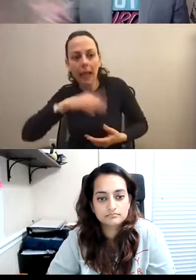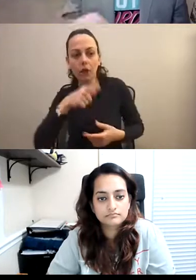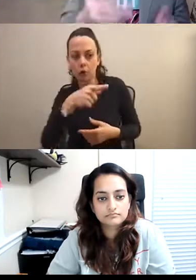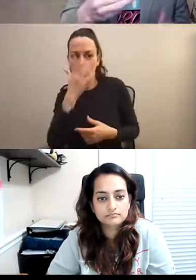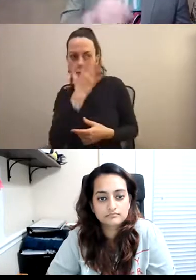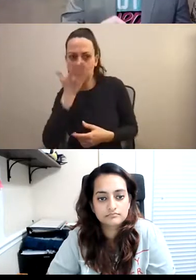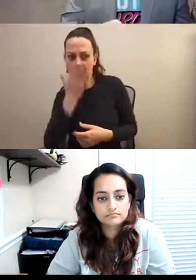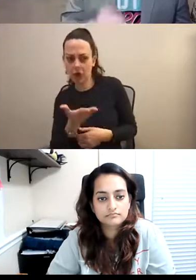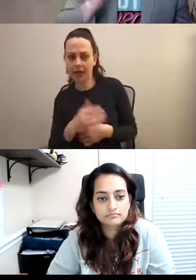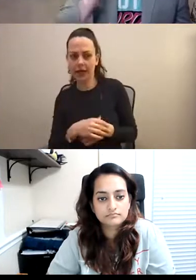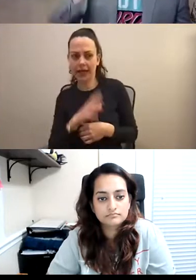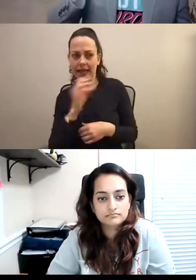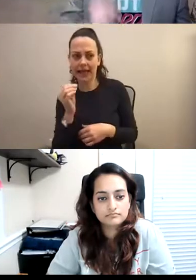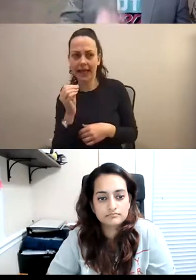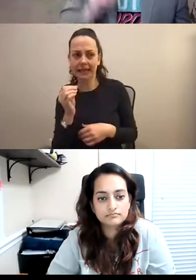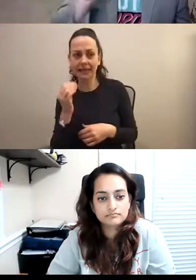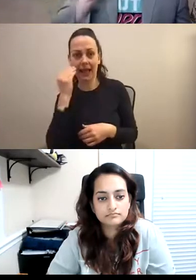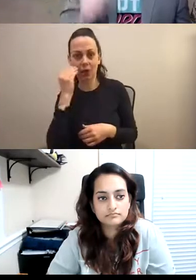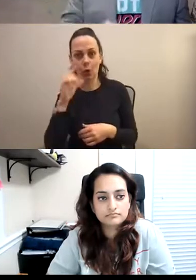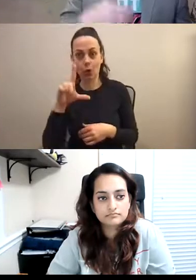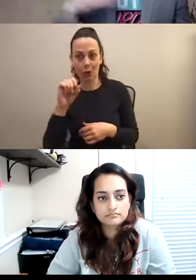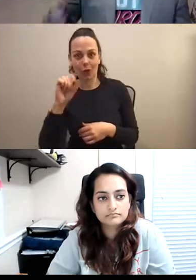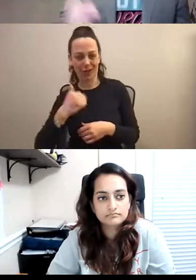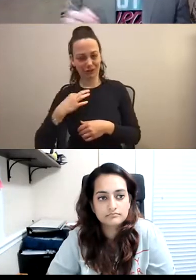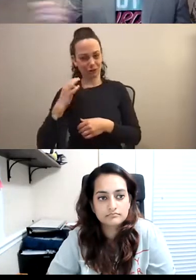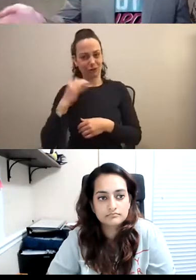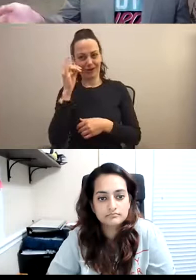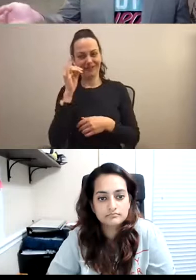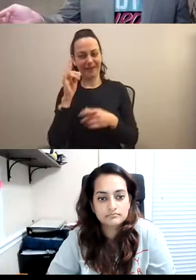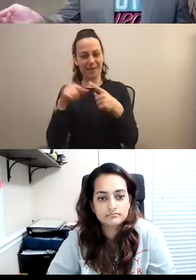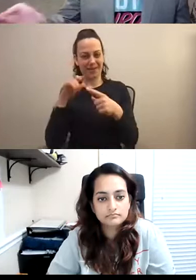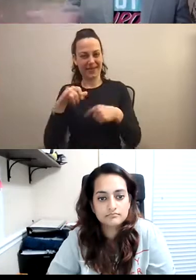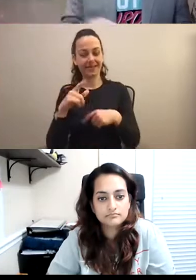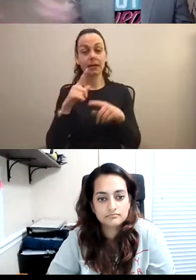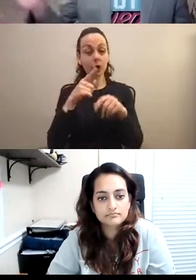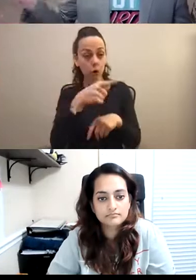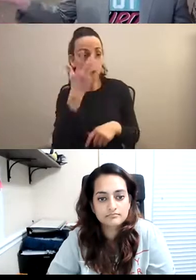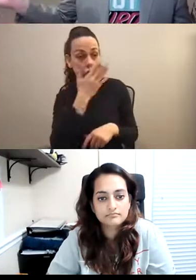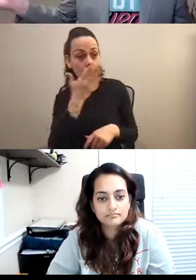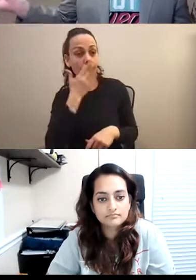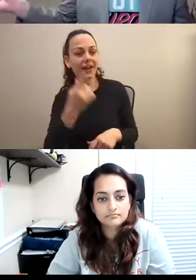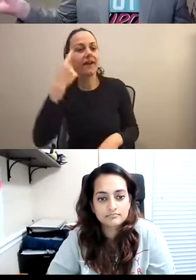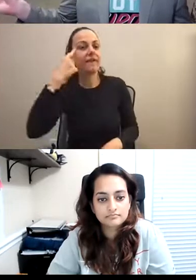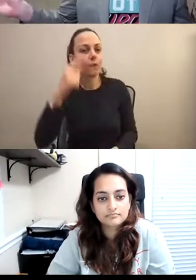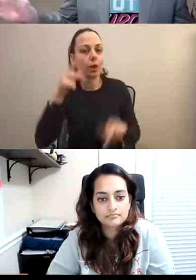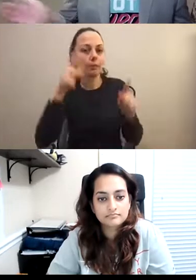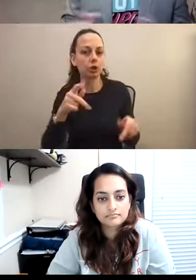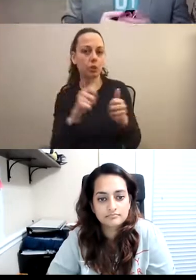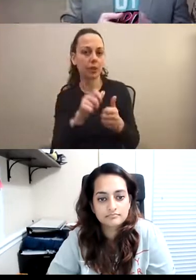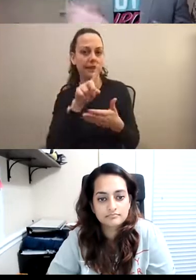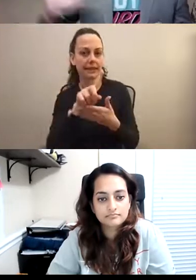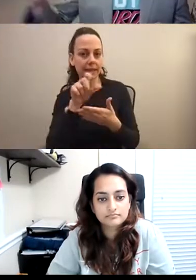good. And I know Lolo's got a shirt about this. You look good for a person with a